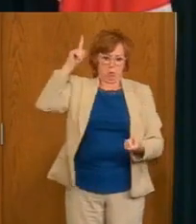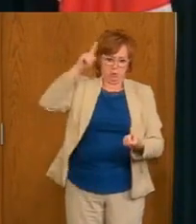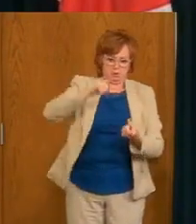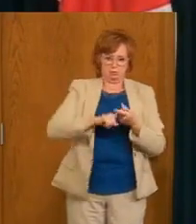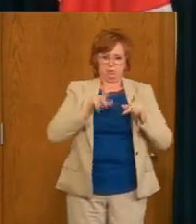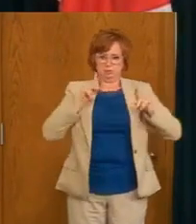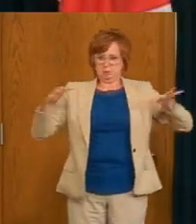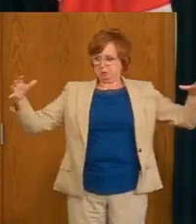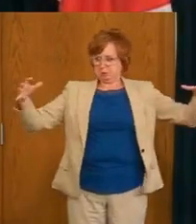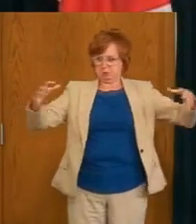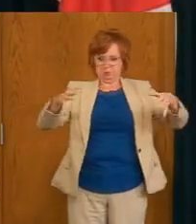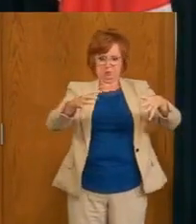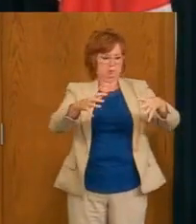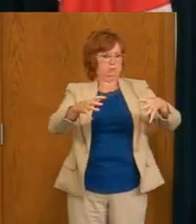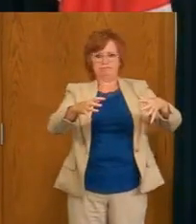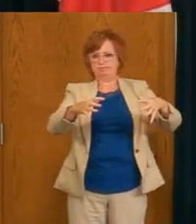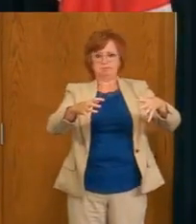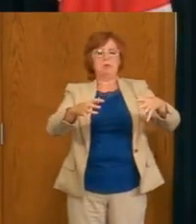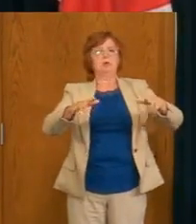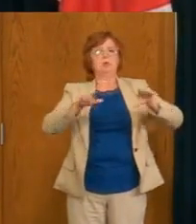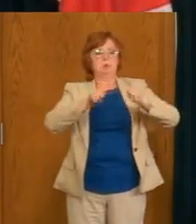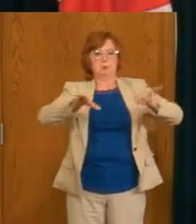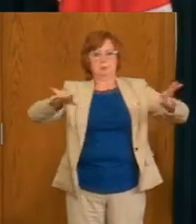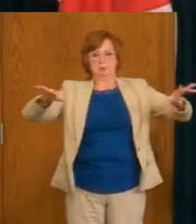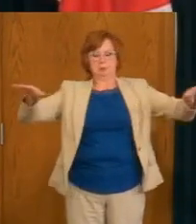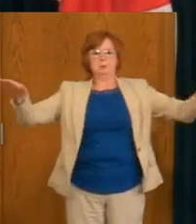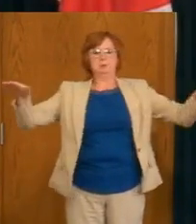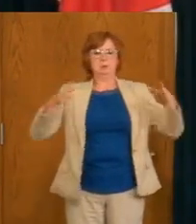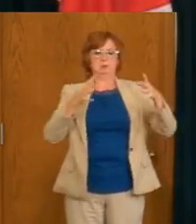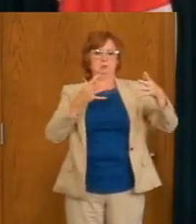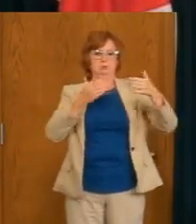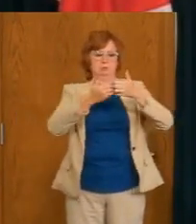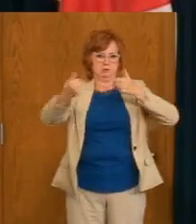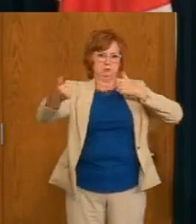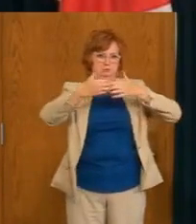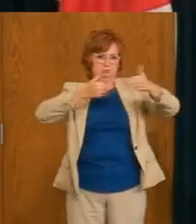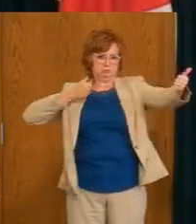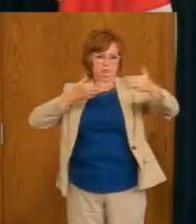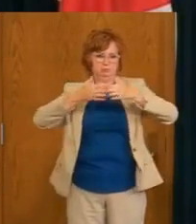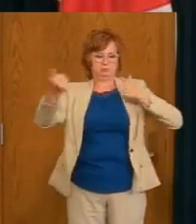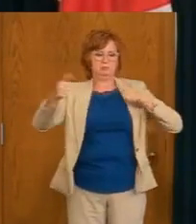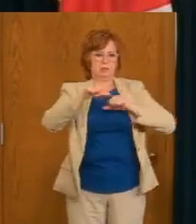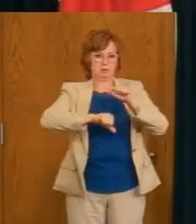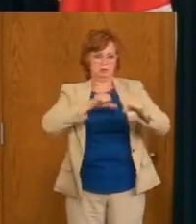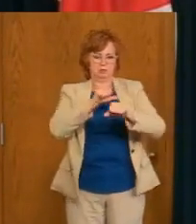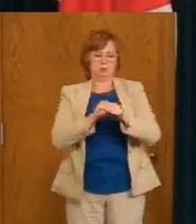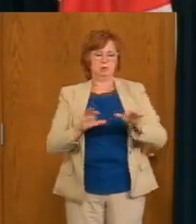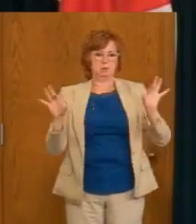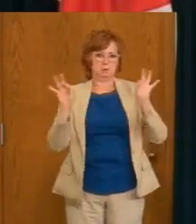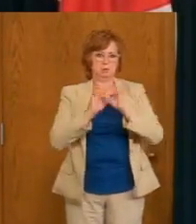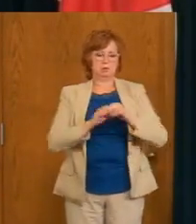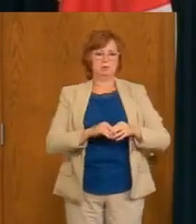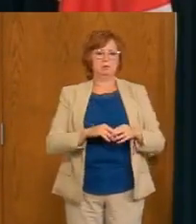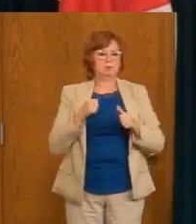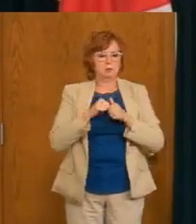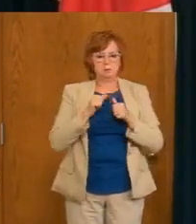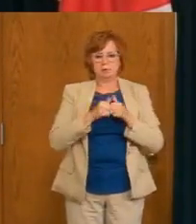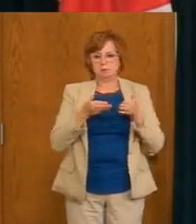measures. We reduced the gathering sizes, how large a gathering size could be.